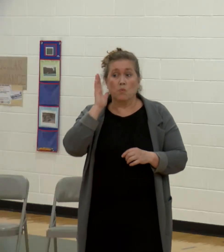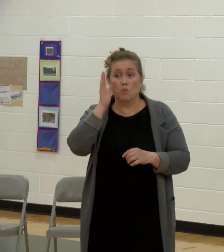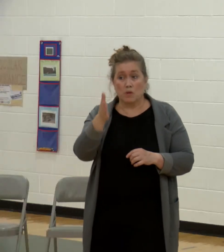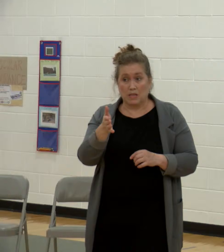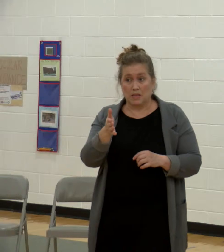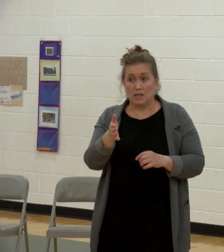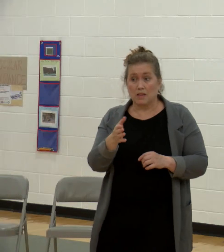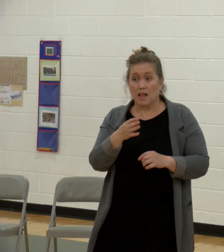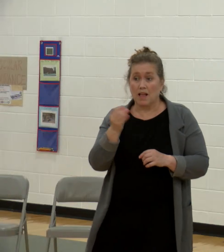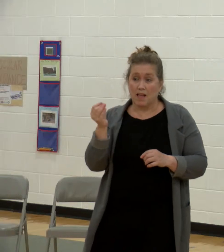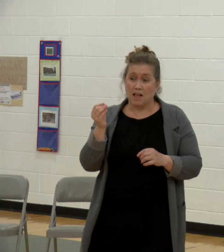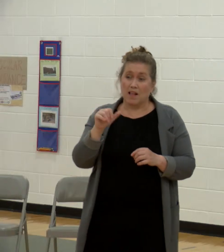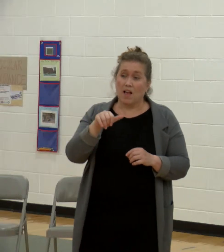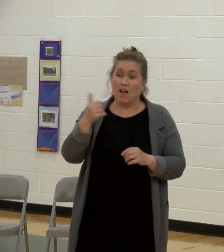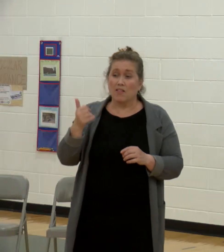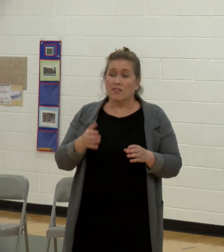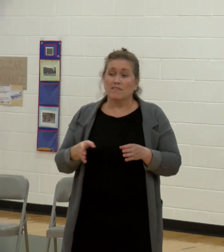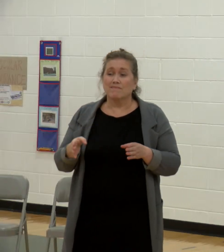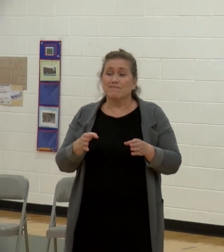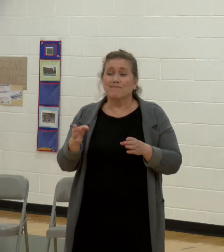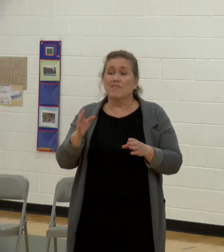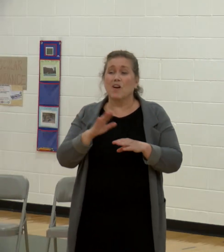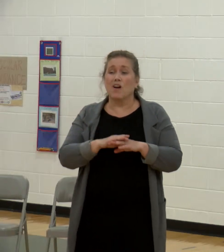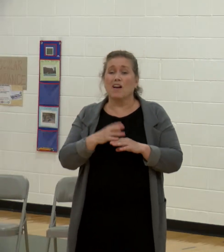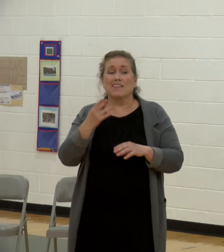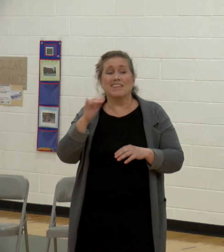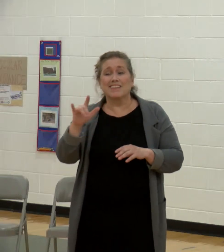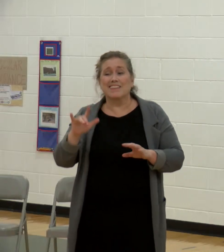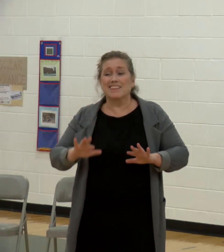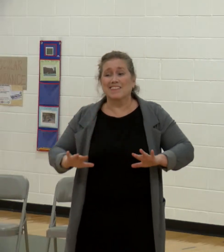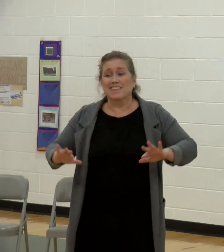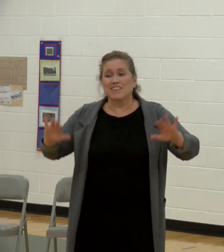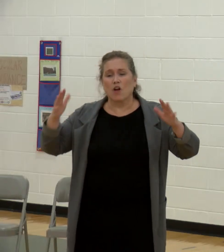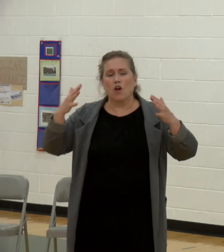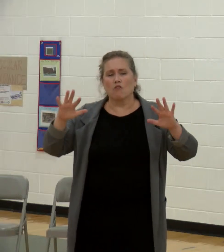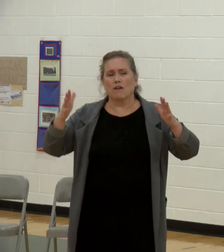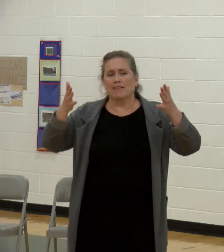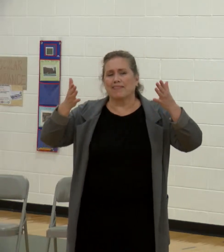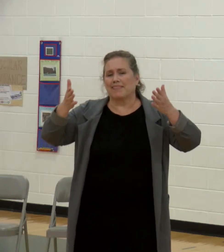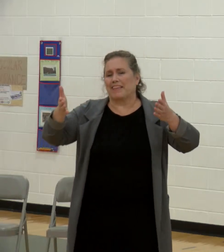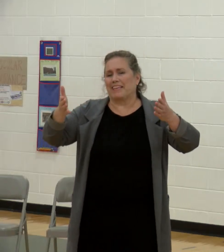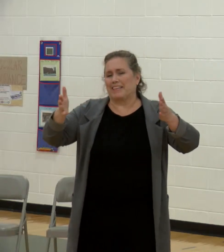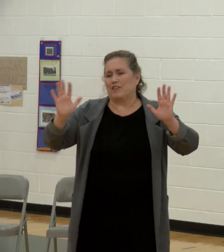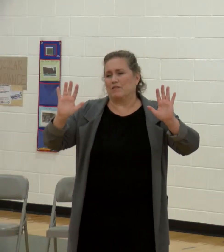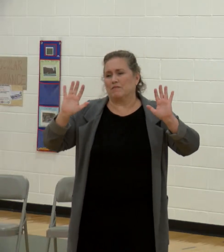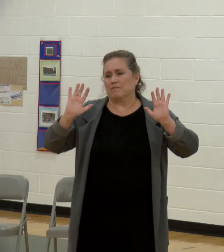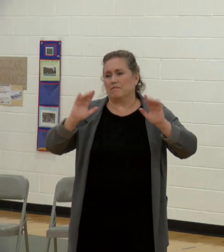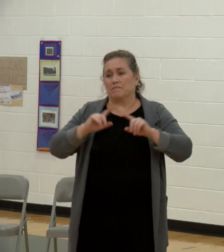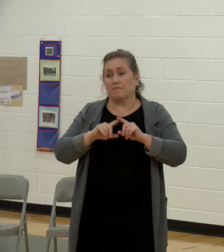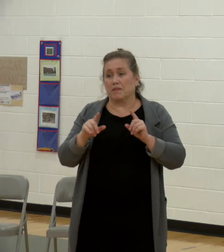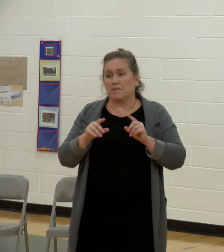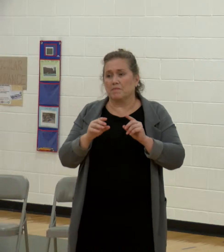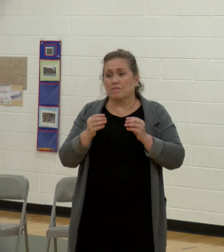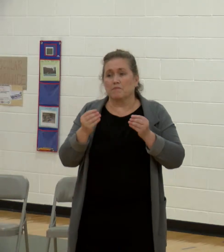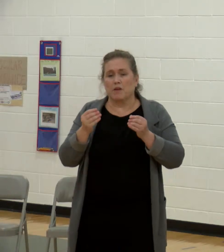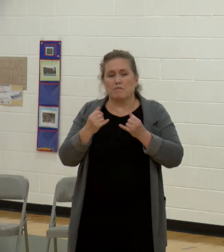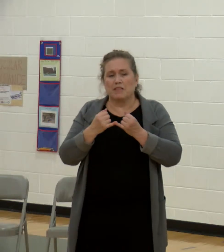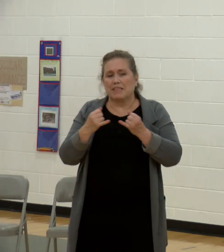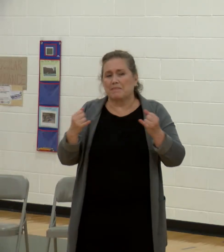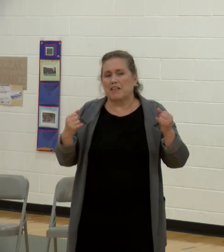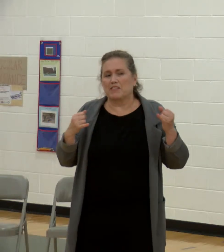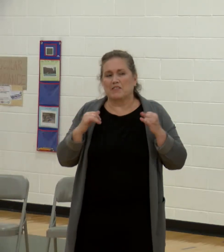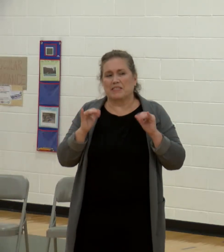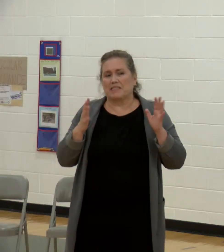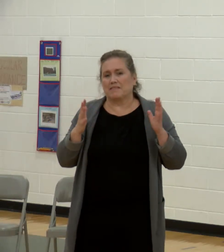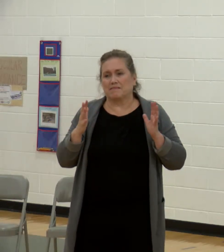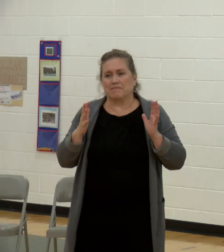along Hill Street. But like our scope is pretty much just the property boundaries of Hill Street Park. So